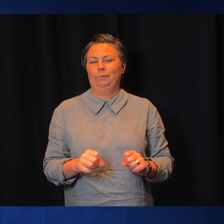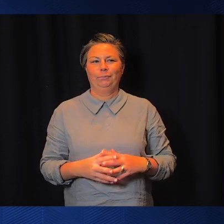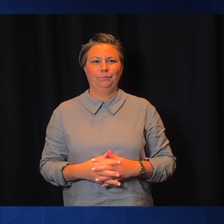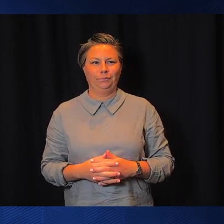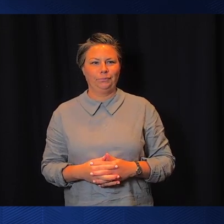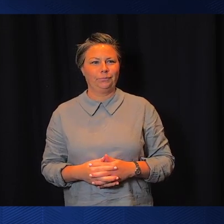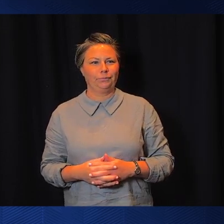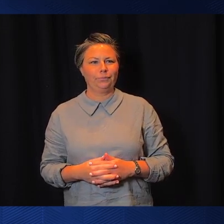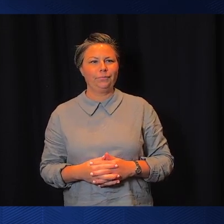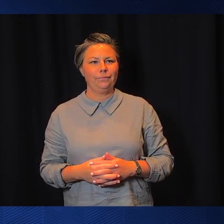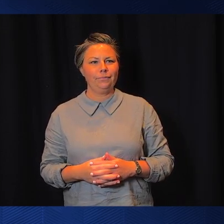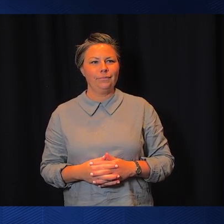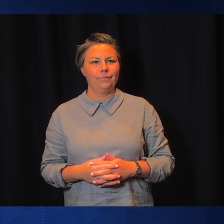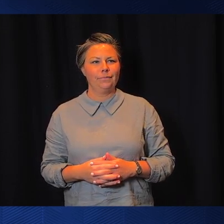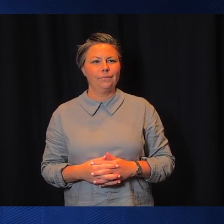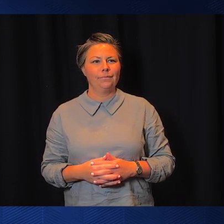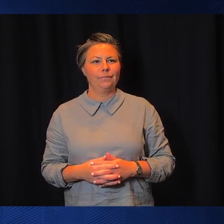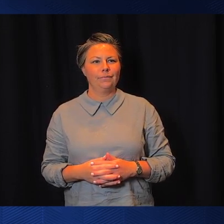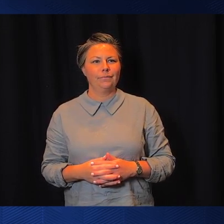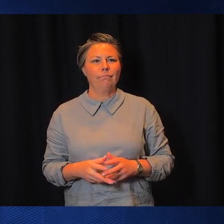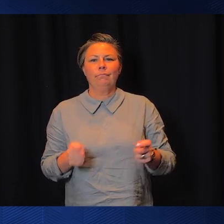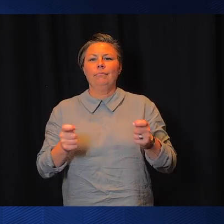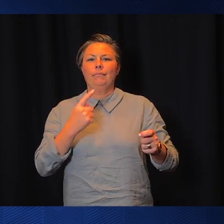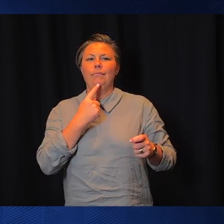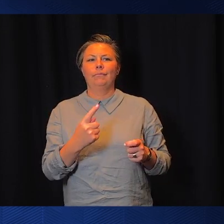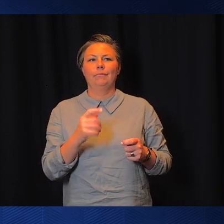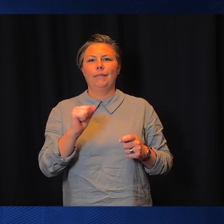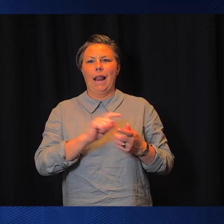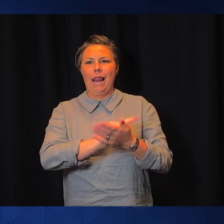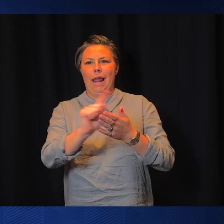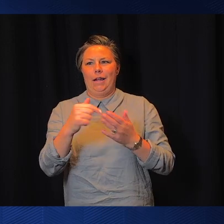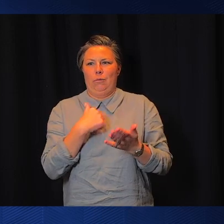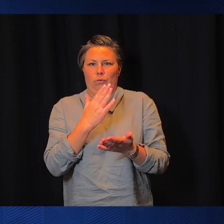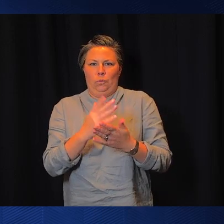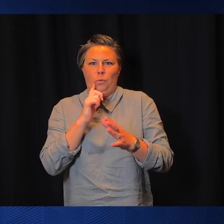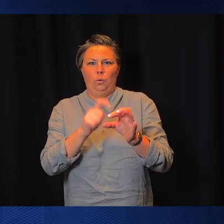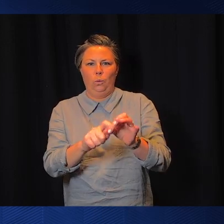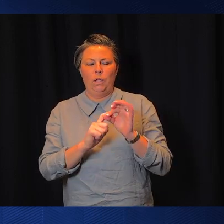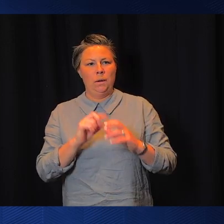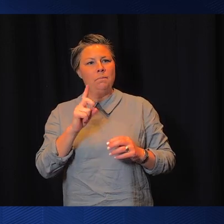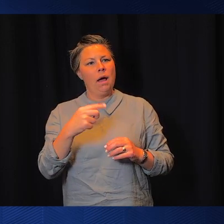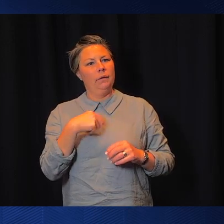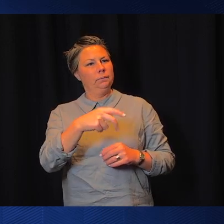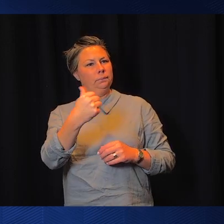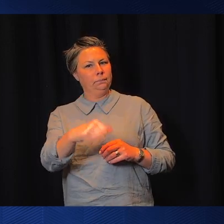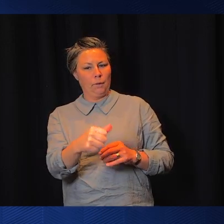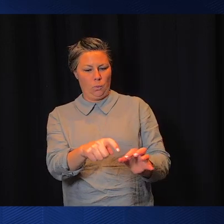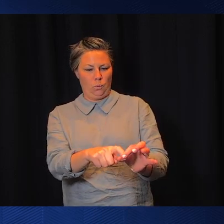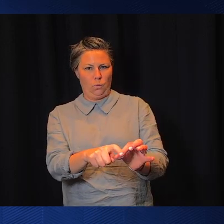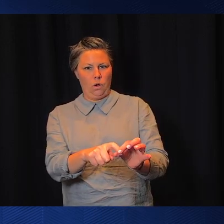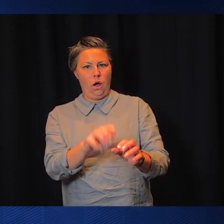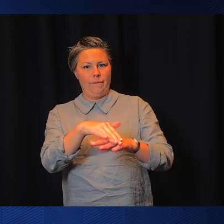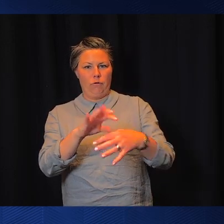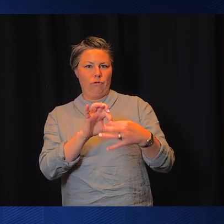we'll hopefully have lots of time for questions. But I mean, the thing that strikes me about that, Siali, is the existence of relationships prior to